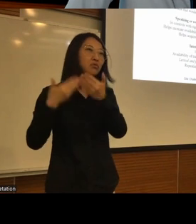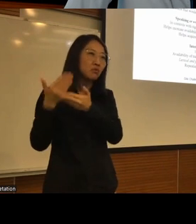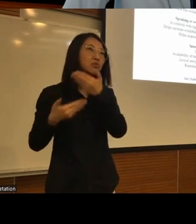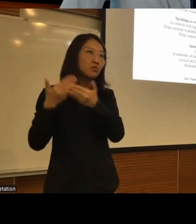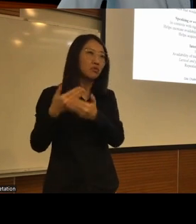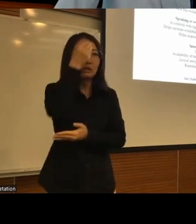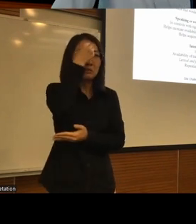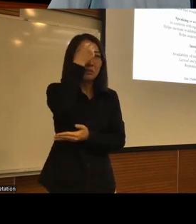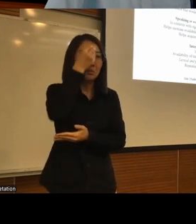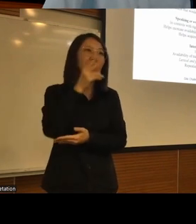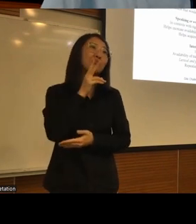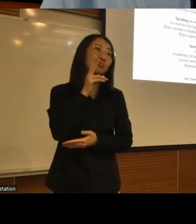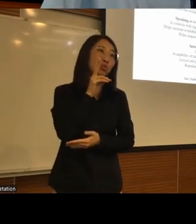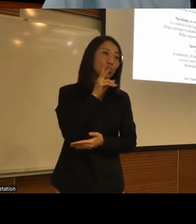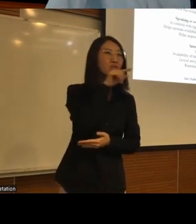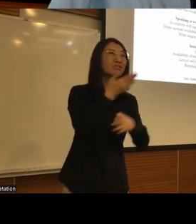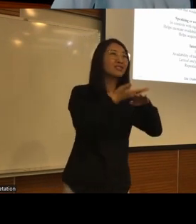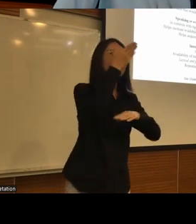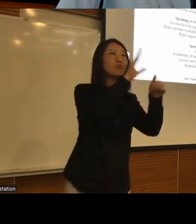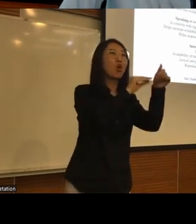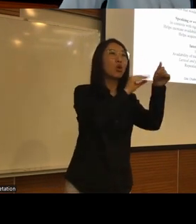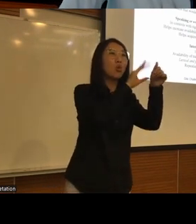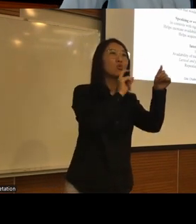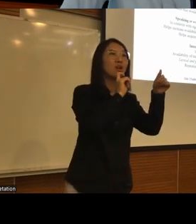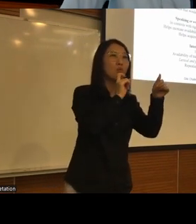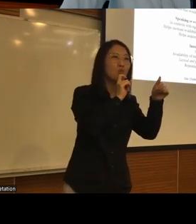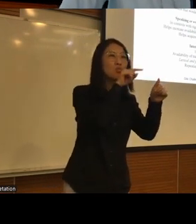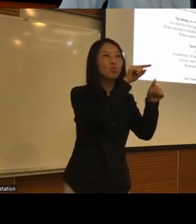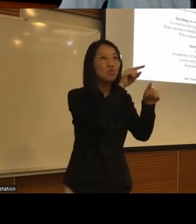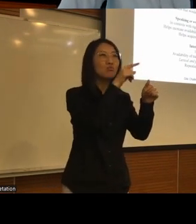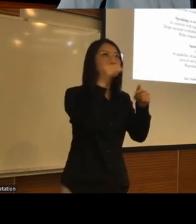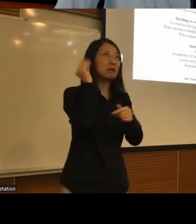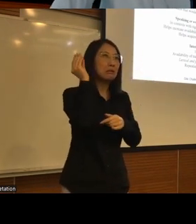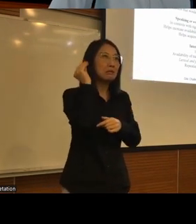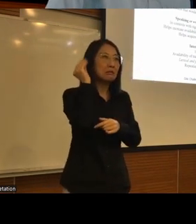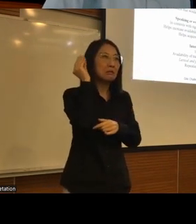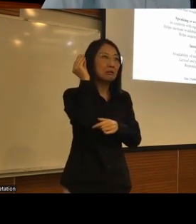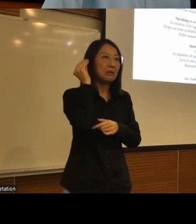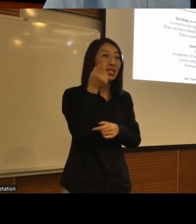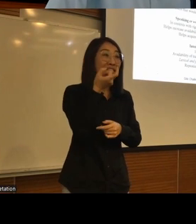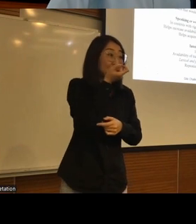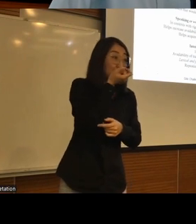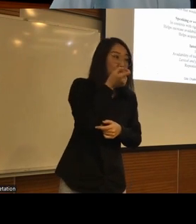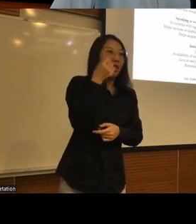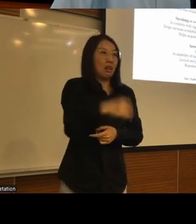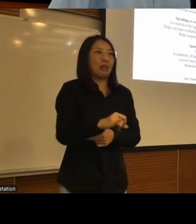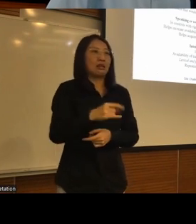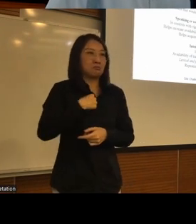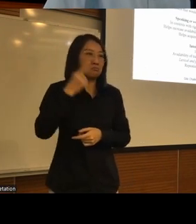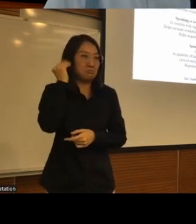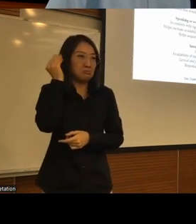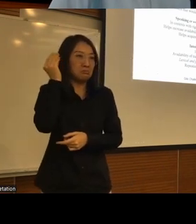If you remember the gravitational model, listen a lot, not just a bit. And I